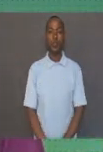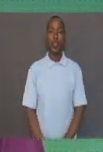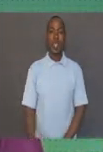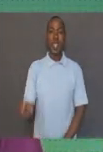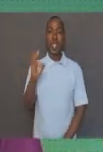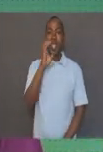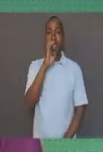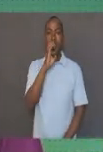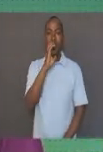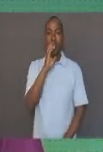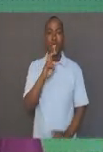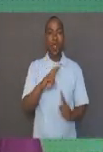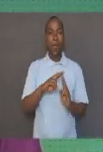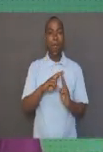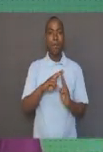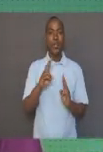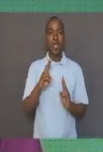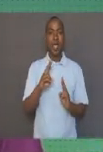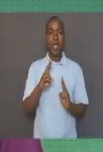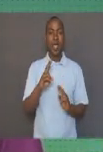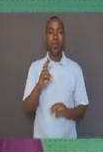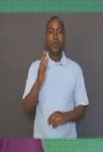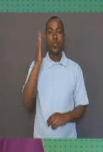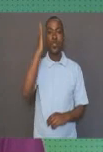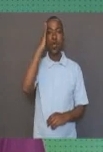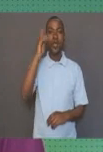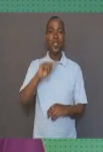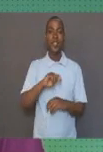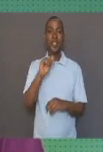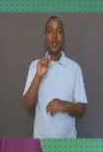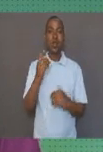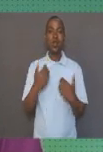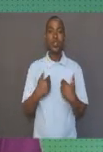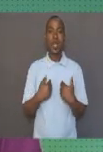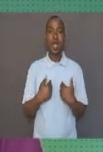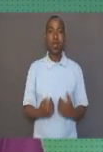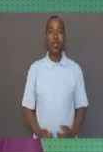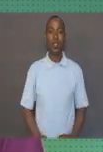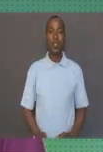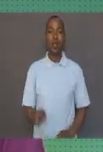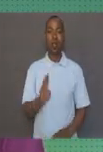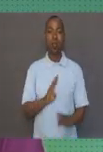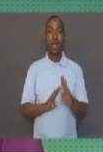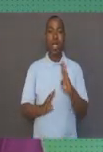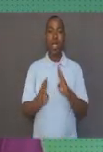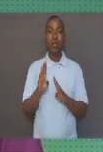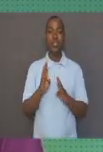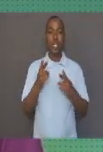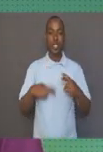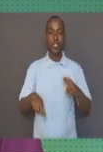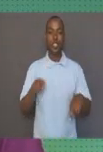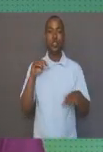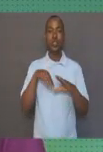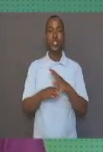Ethiopia has many renowned institutions that are involved in biological